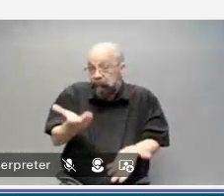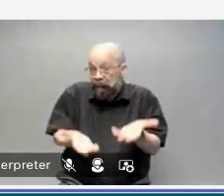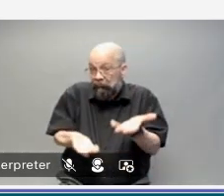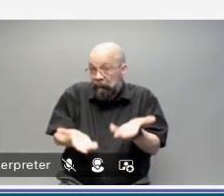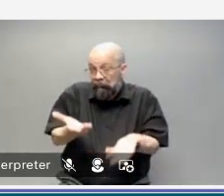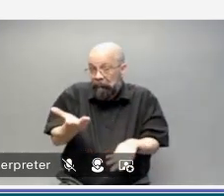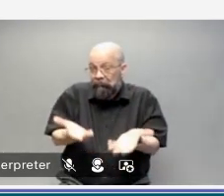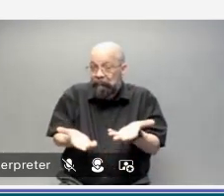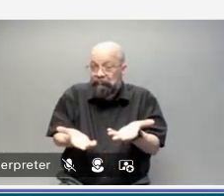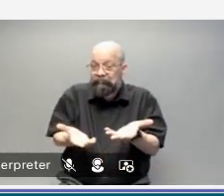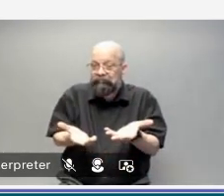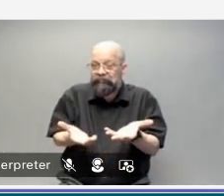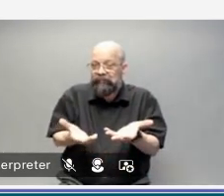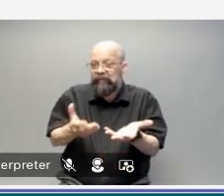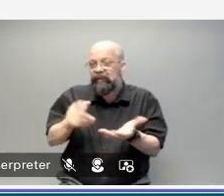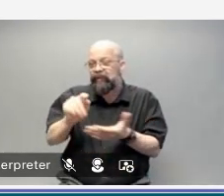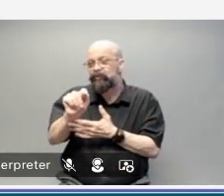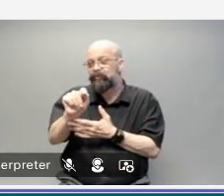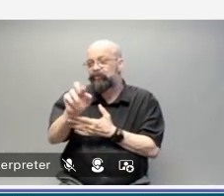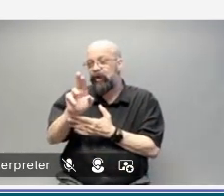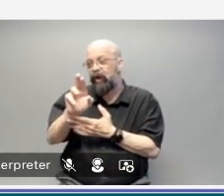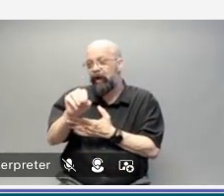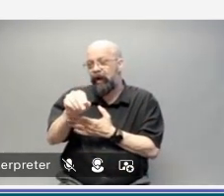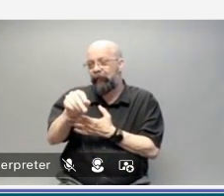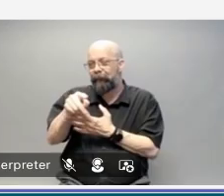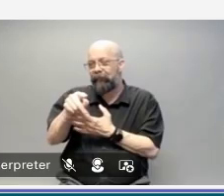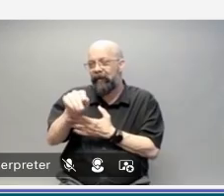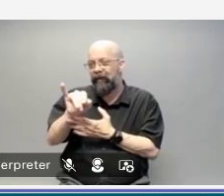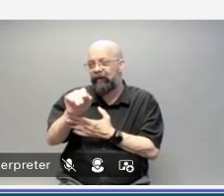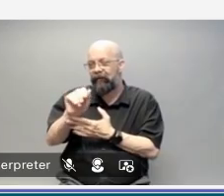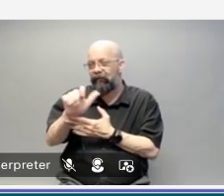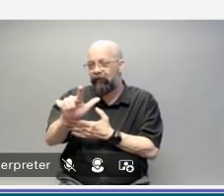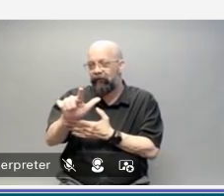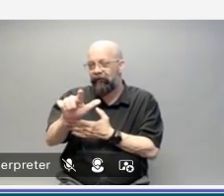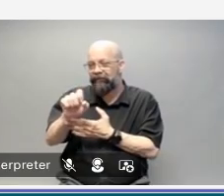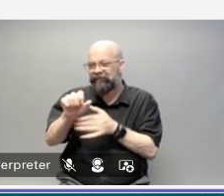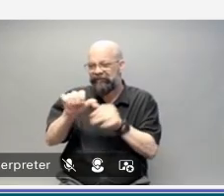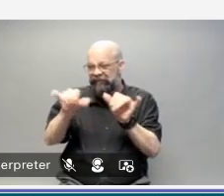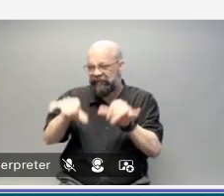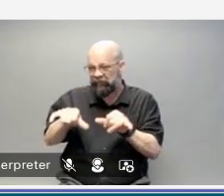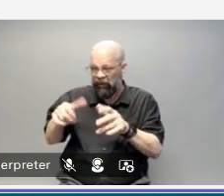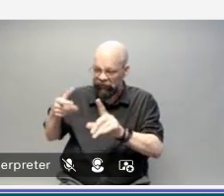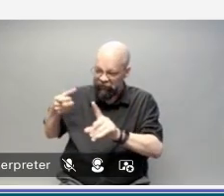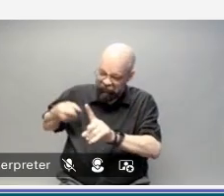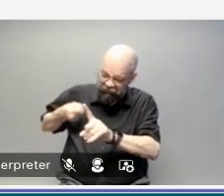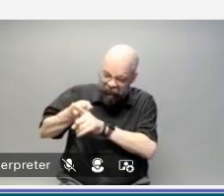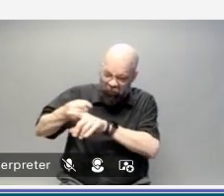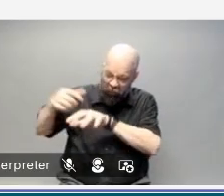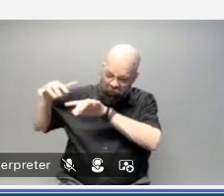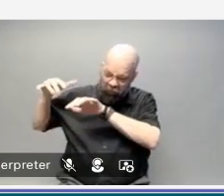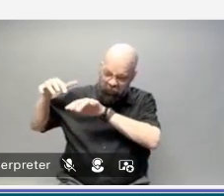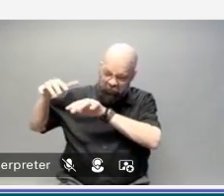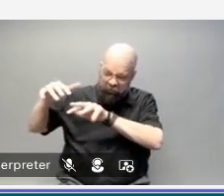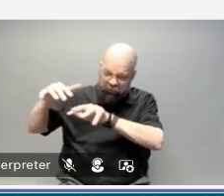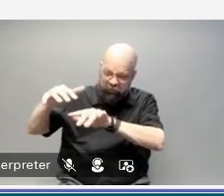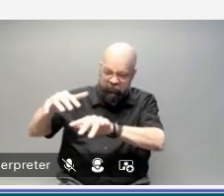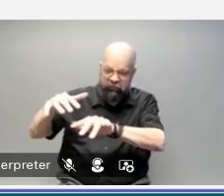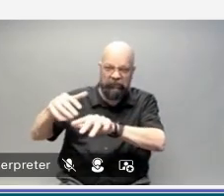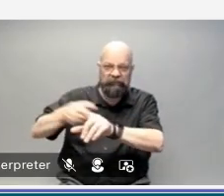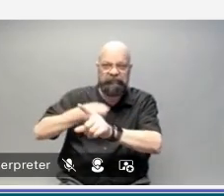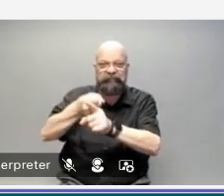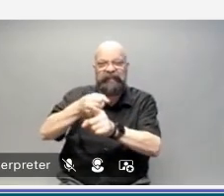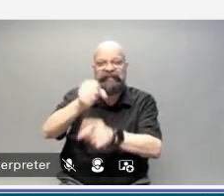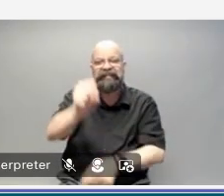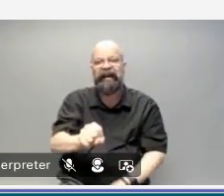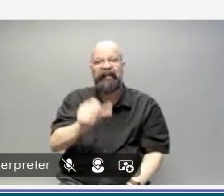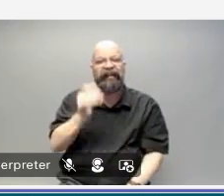a tropical system to come up into the Southern California area later in the summer or early